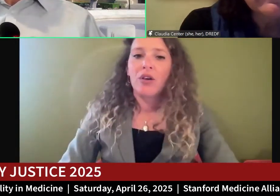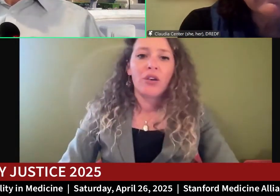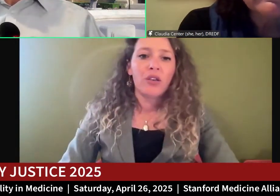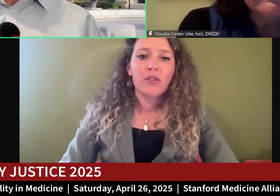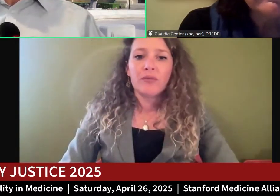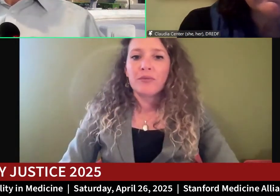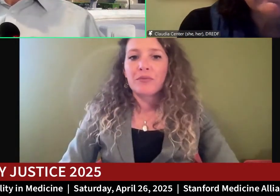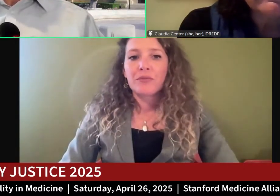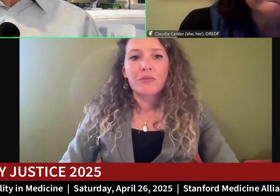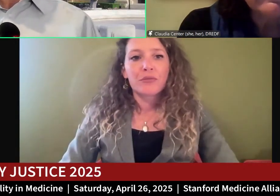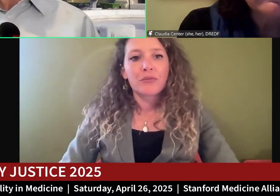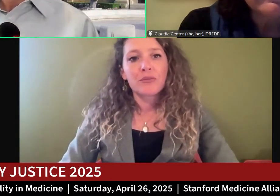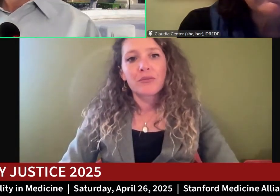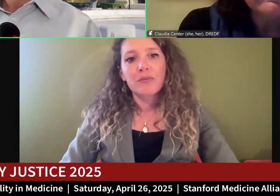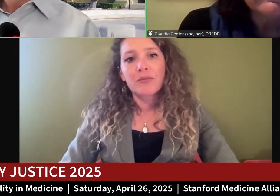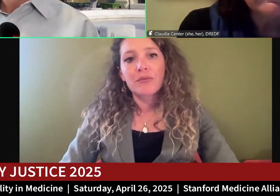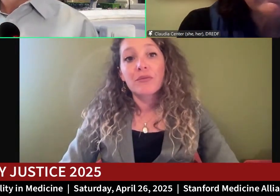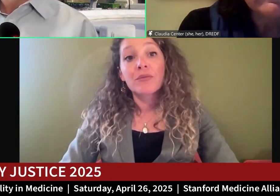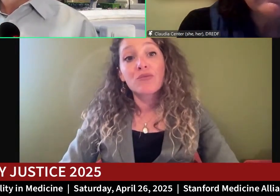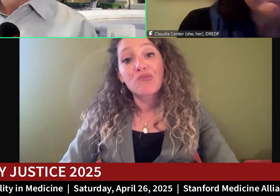Um,